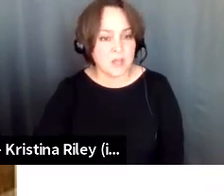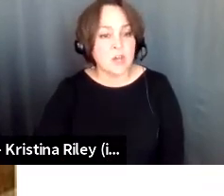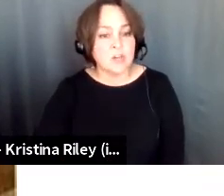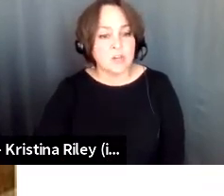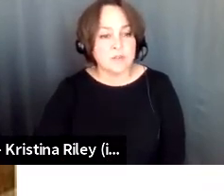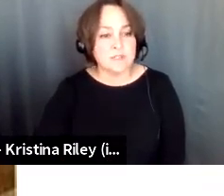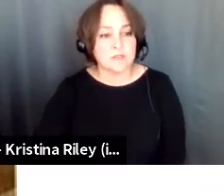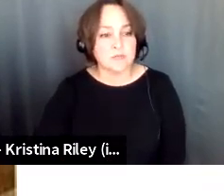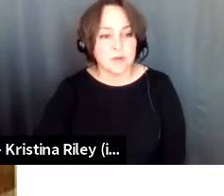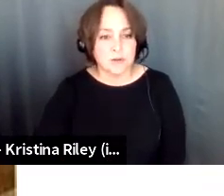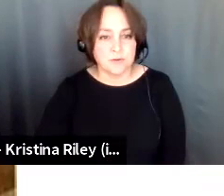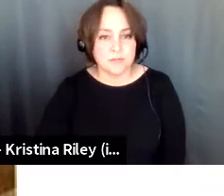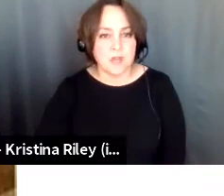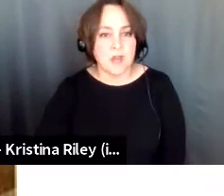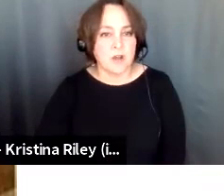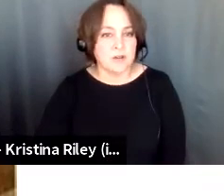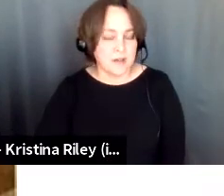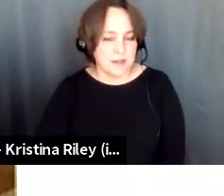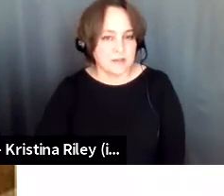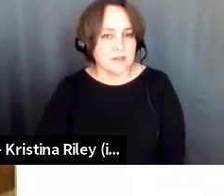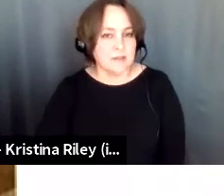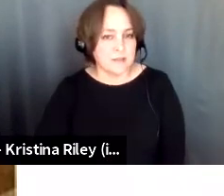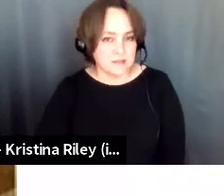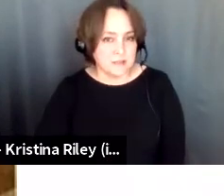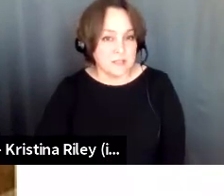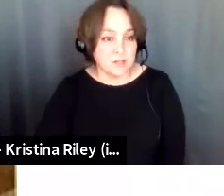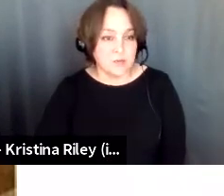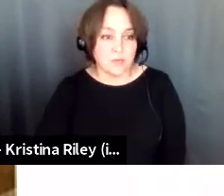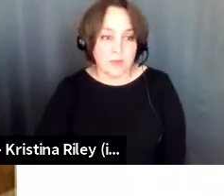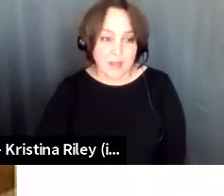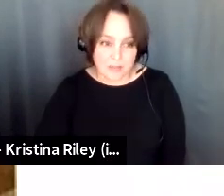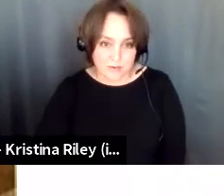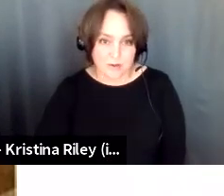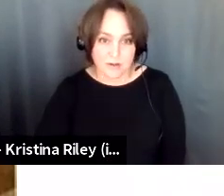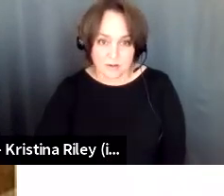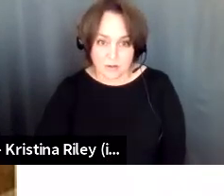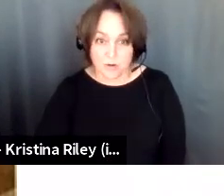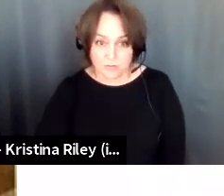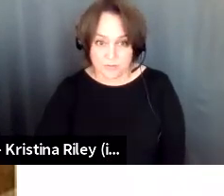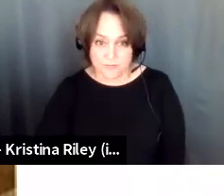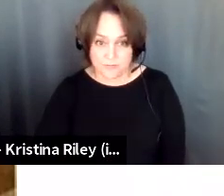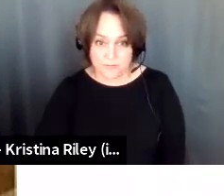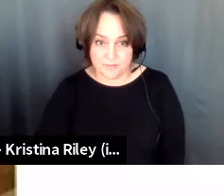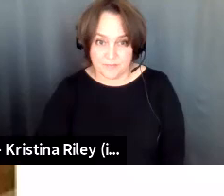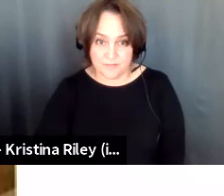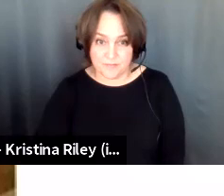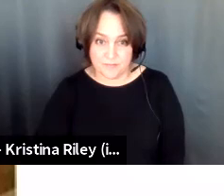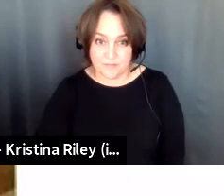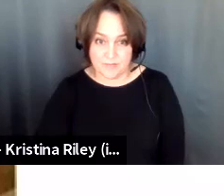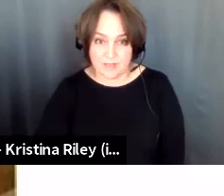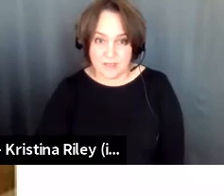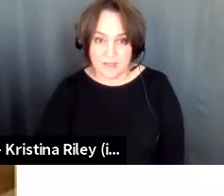space. Notice that the rows are not linear, but rather on a curve.